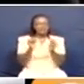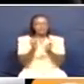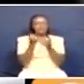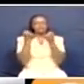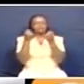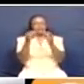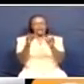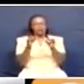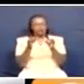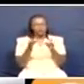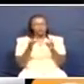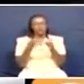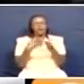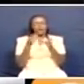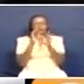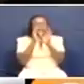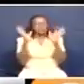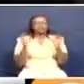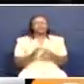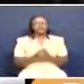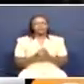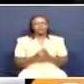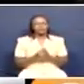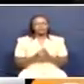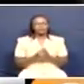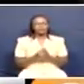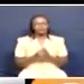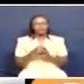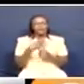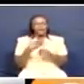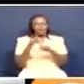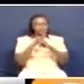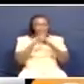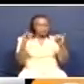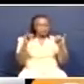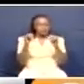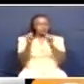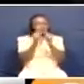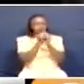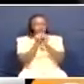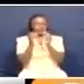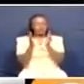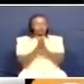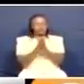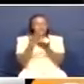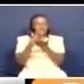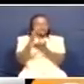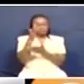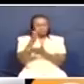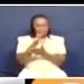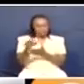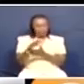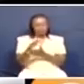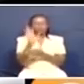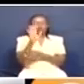accountable, and transparent. And that read together with subsection 5, which